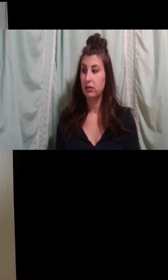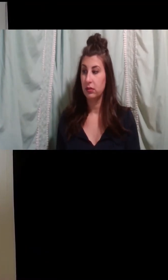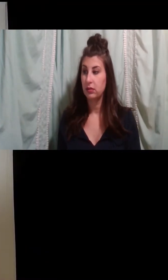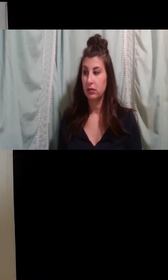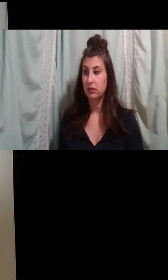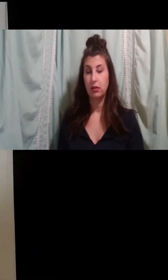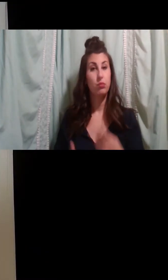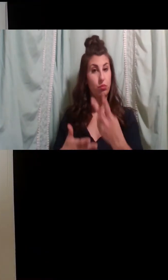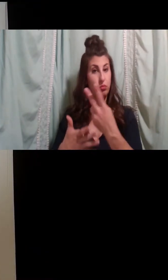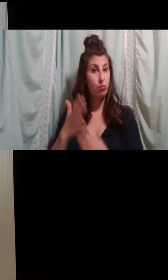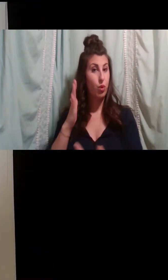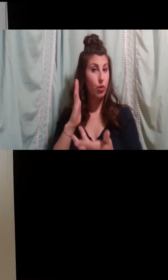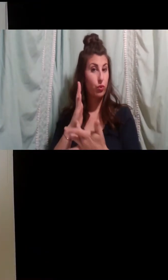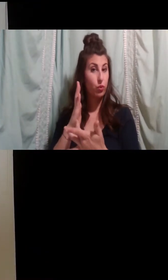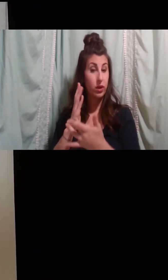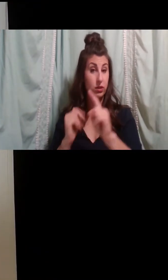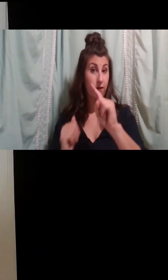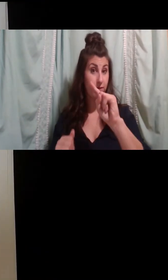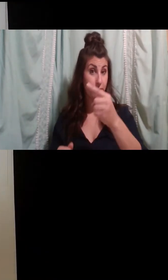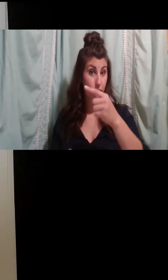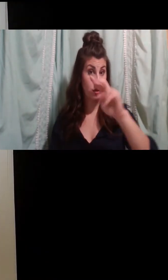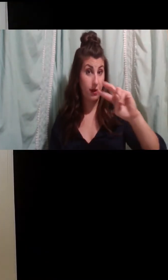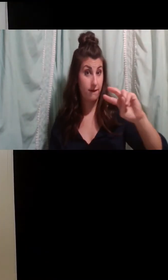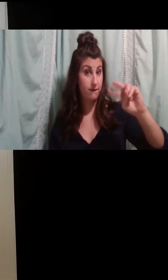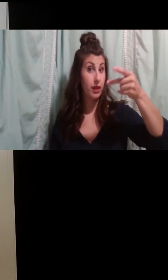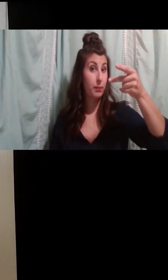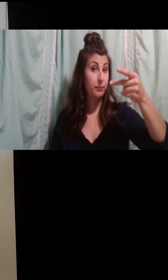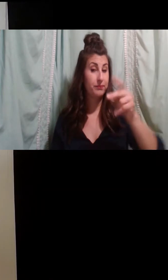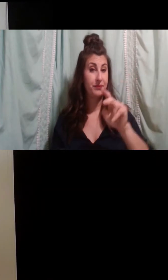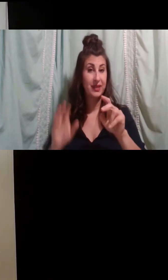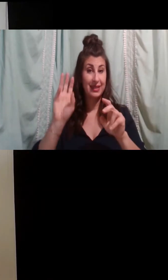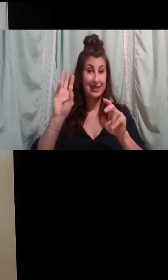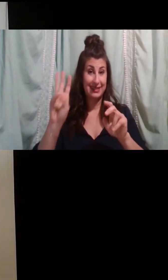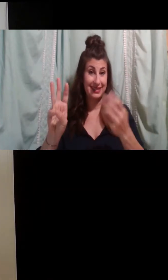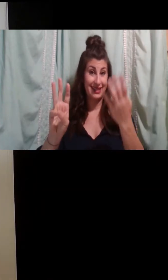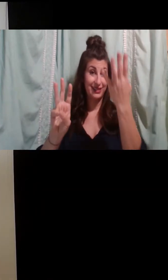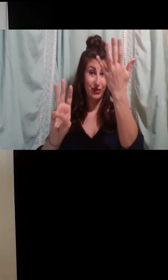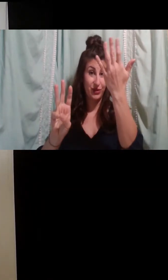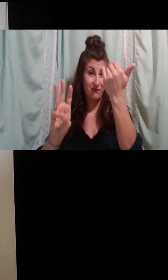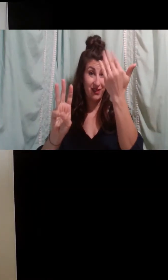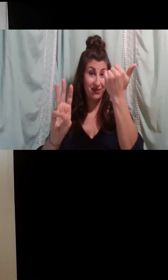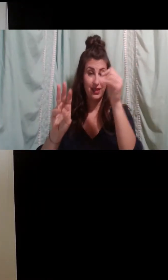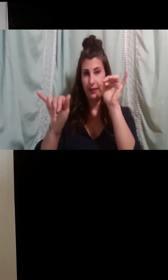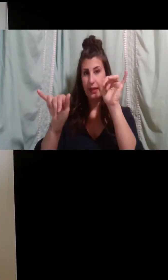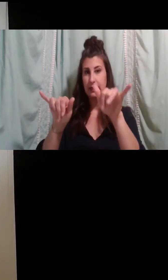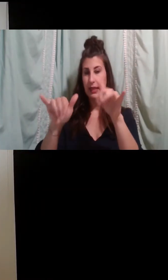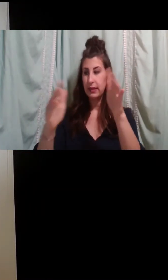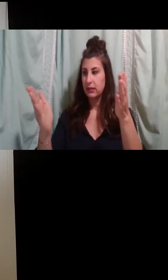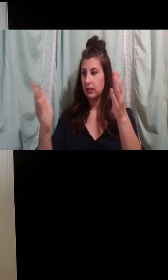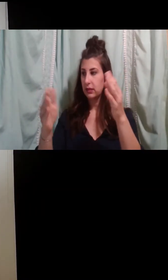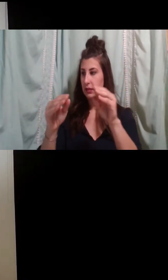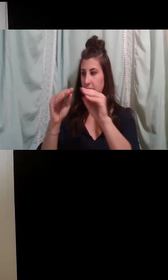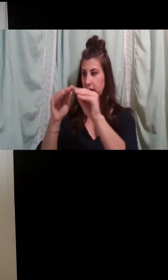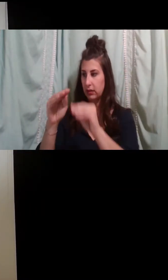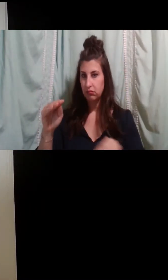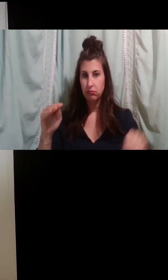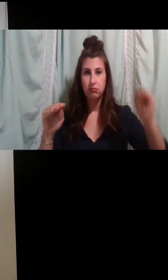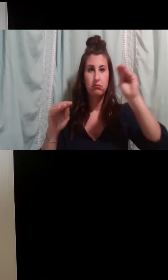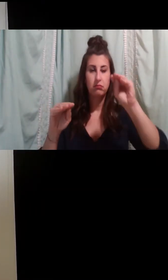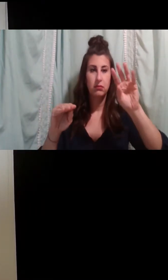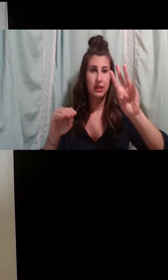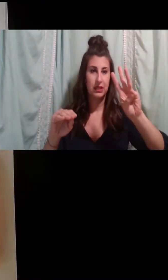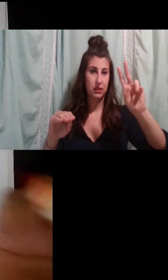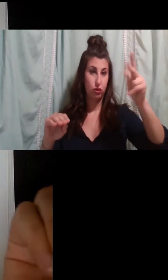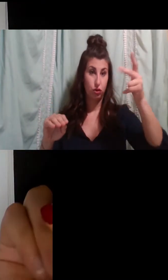Okay, both ways again. I have the first way, flip first. Okay, so 6 to the 15th stays there, and this one goes to the